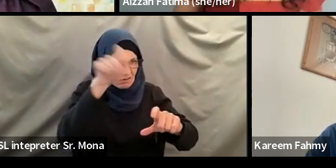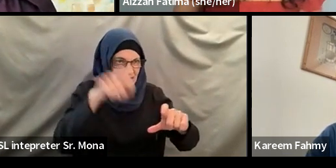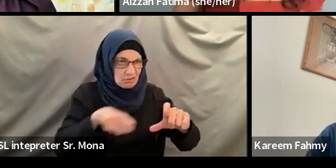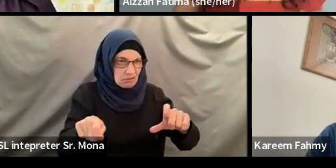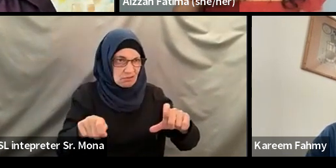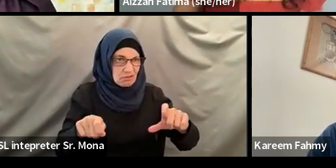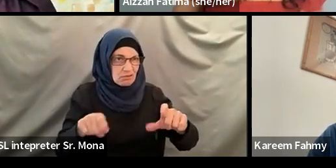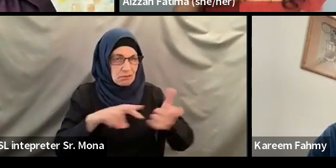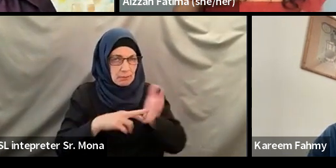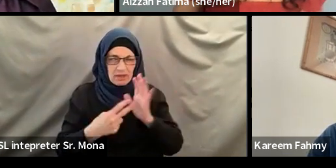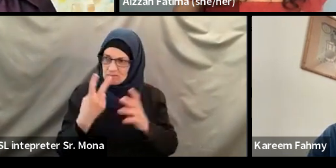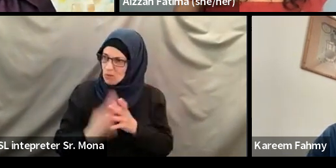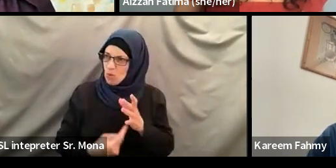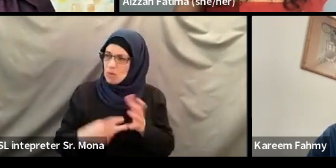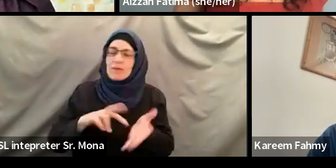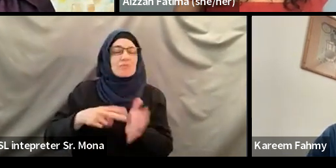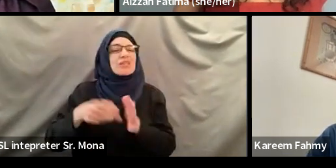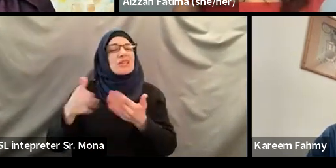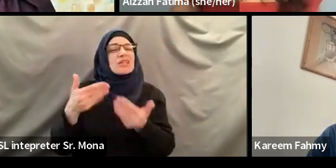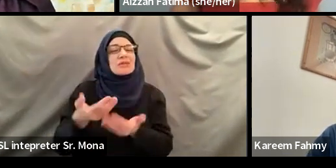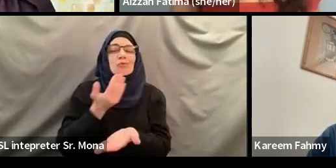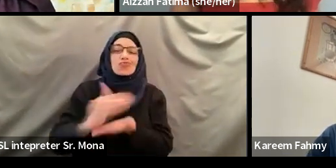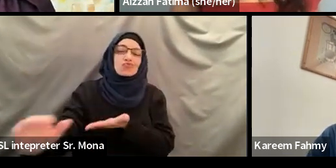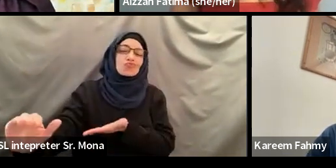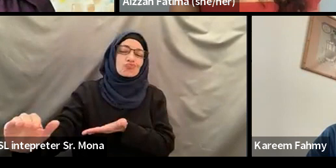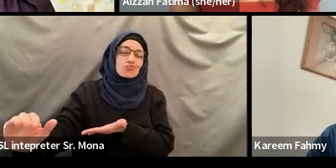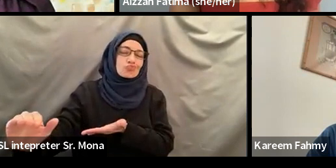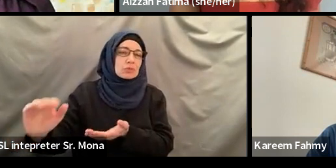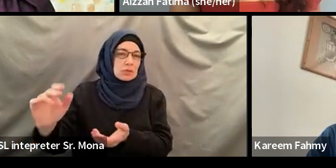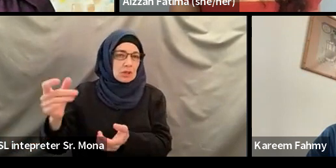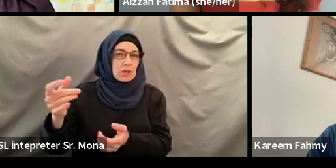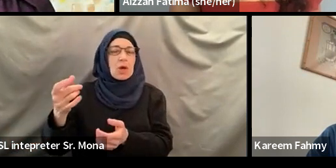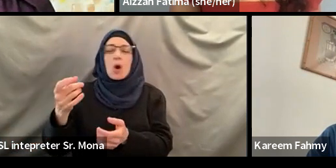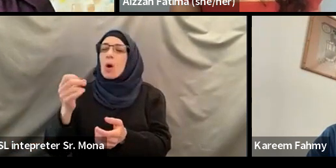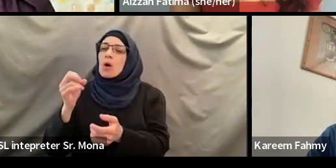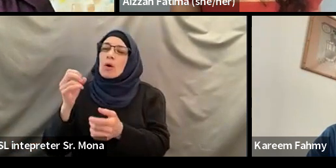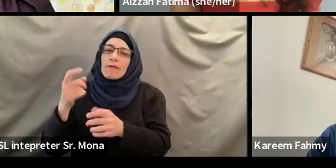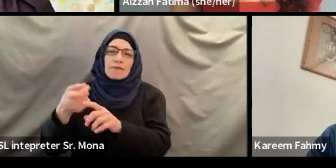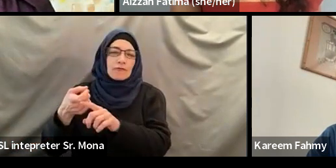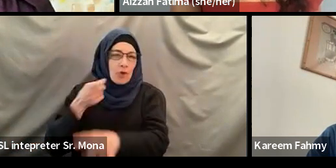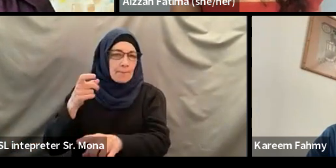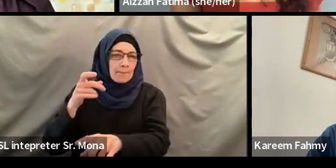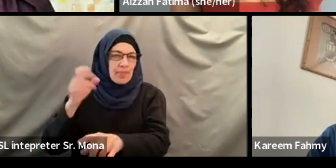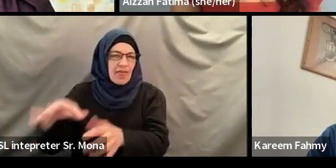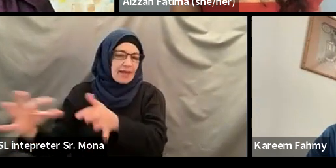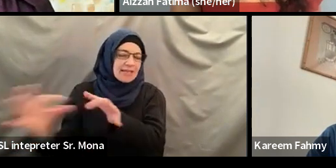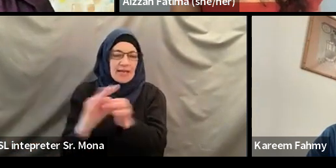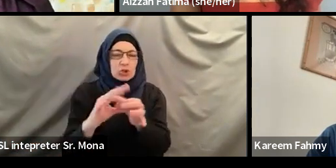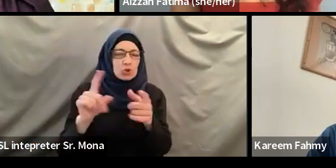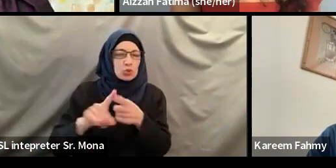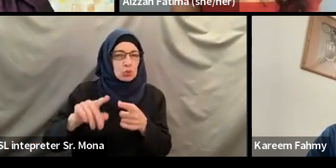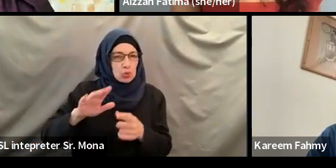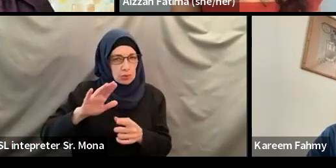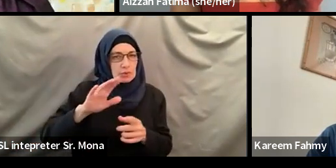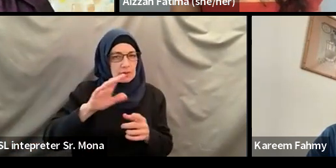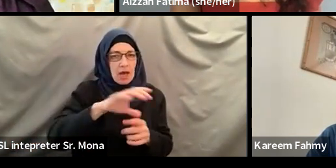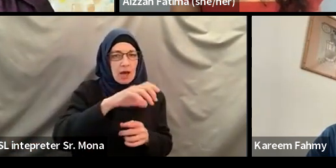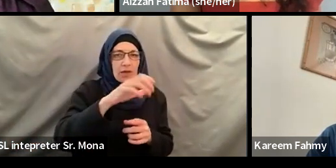know, their talent or connection to the culture or heritage, because, you know, there's somebody else who could